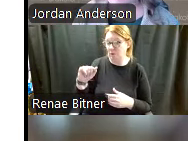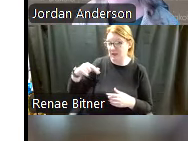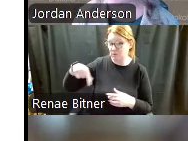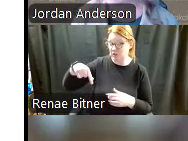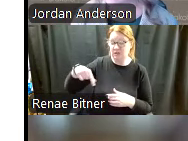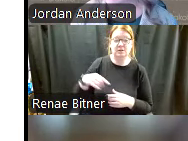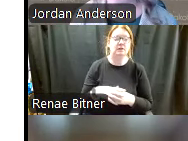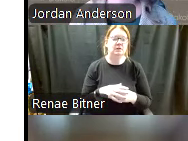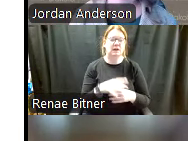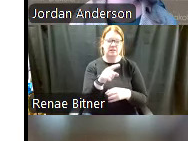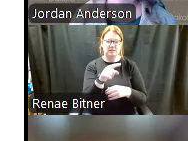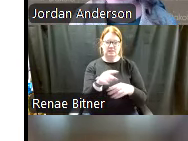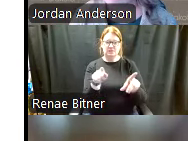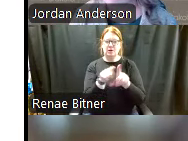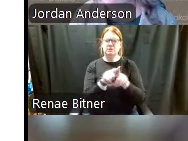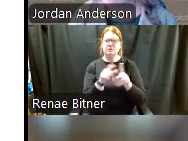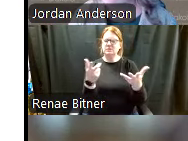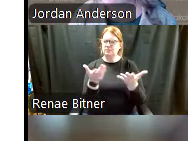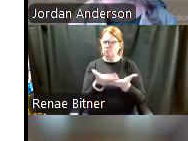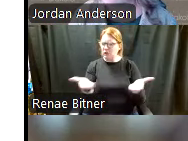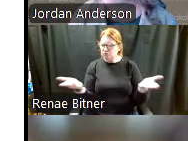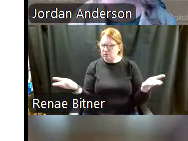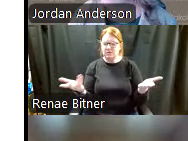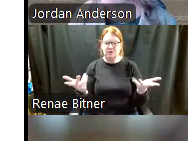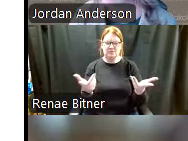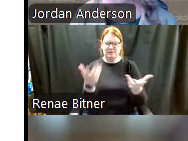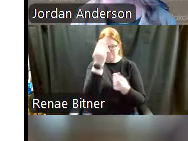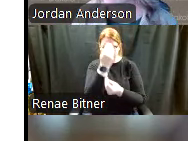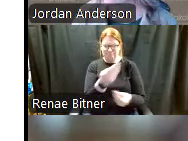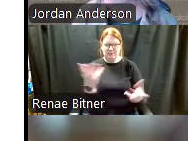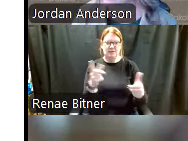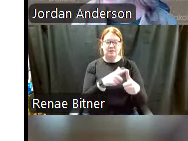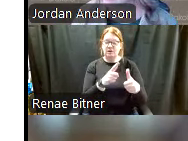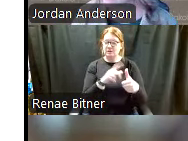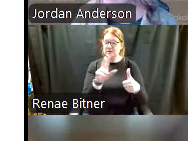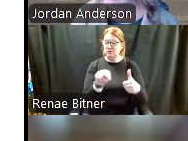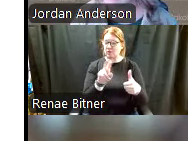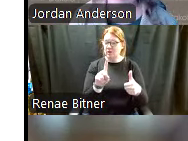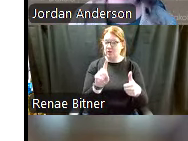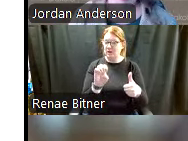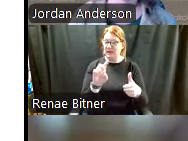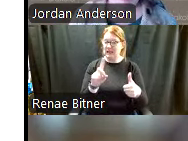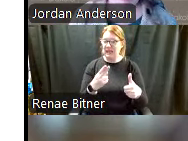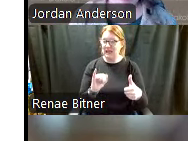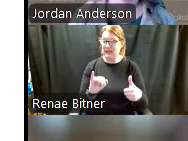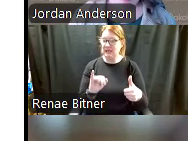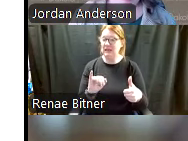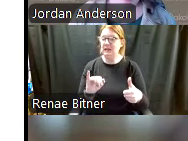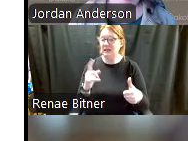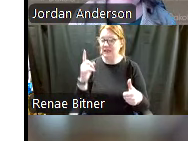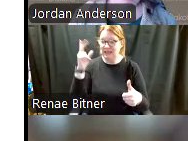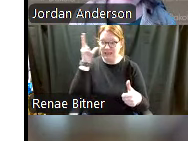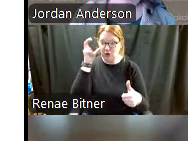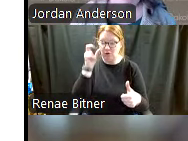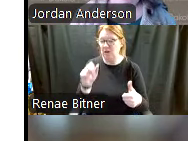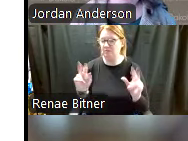provided some resources for providers. So the first one is the North Dakota EHDI Hearing Roadmap. And